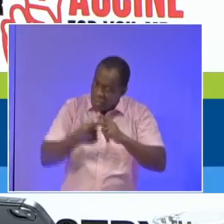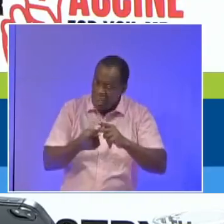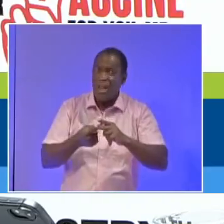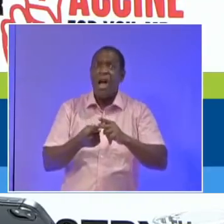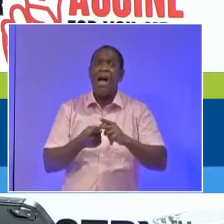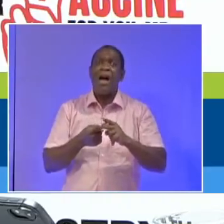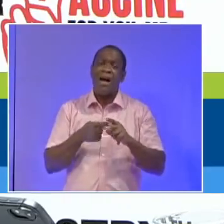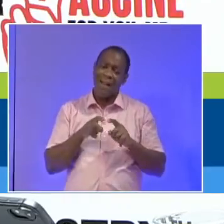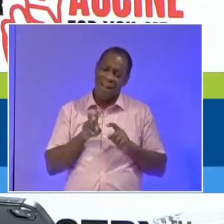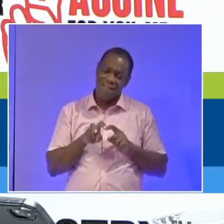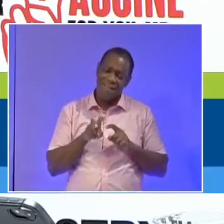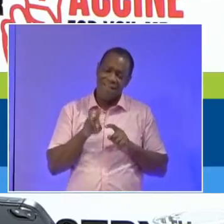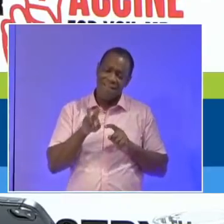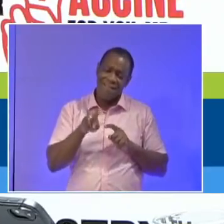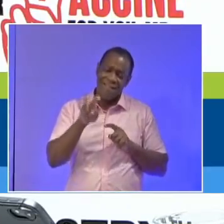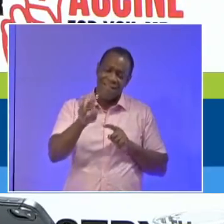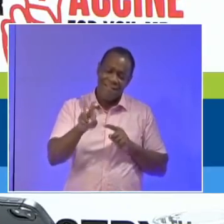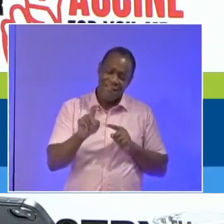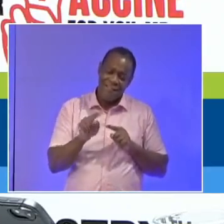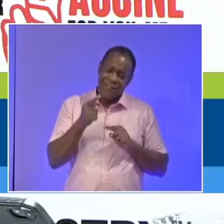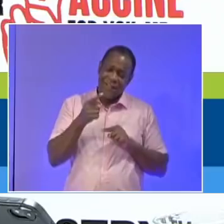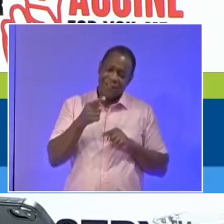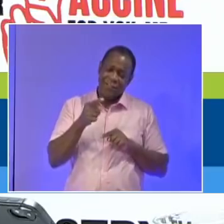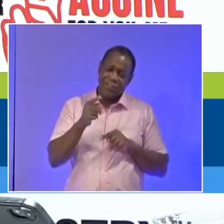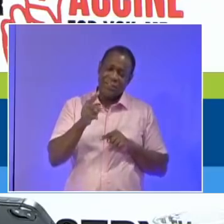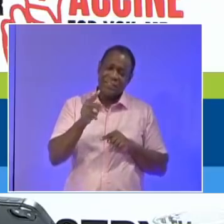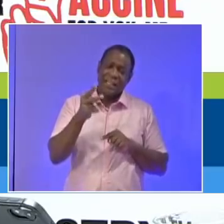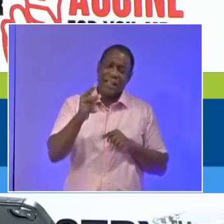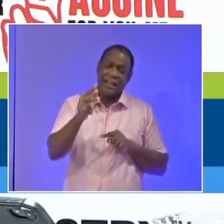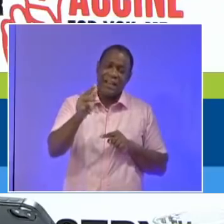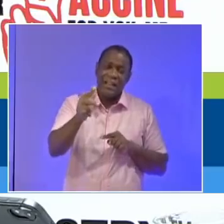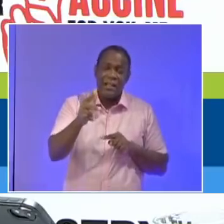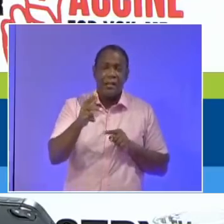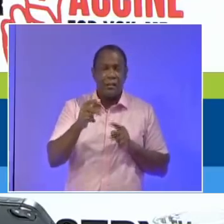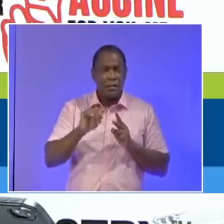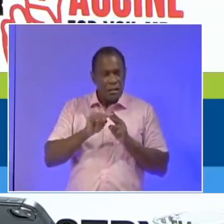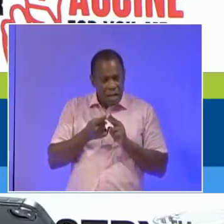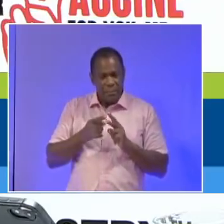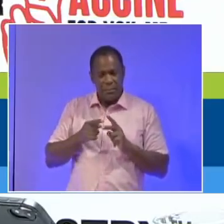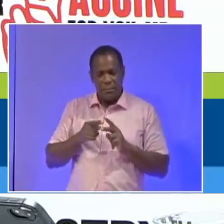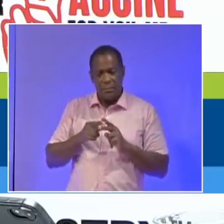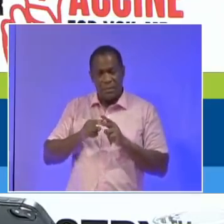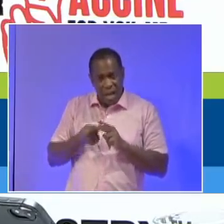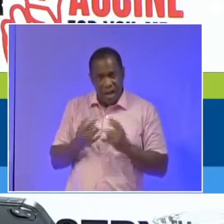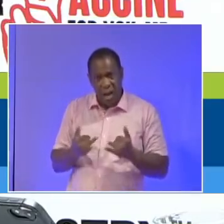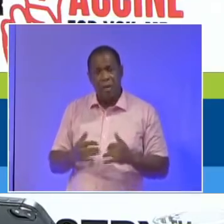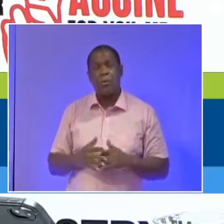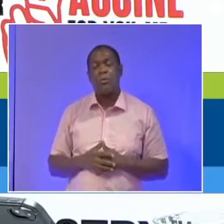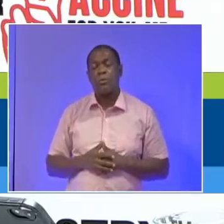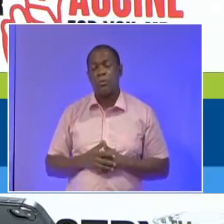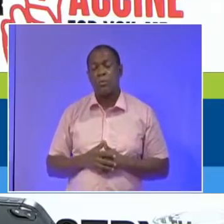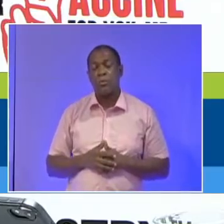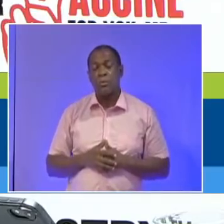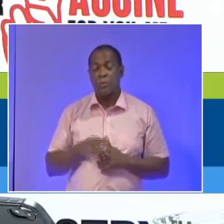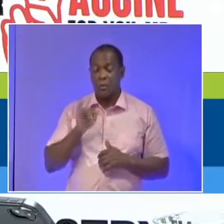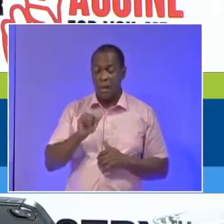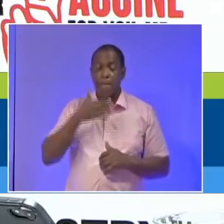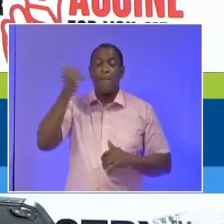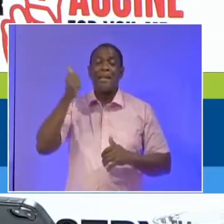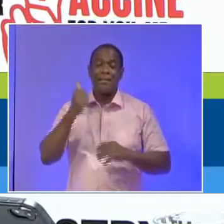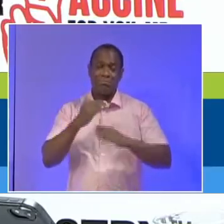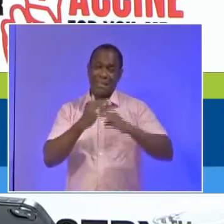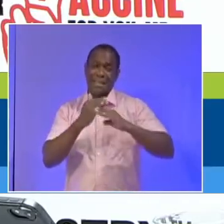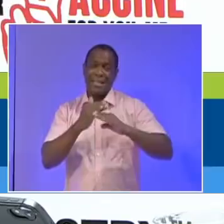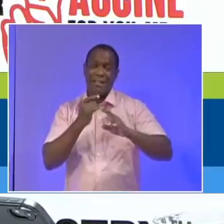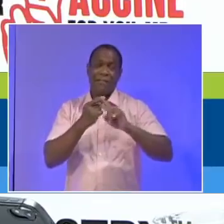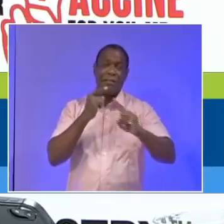so that you could have the maximum possible protection against the Omicron variant. And let's think